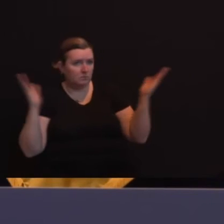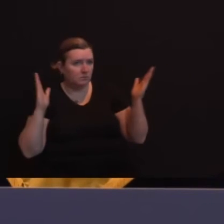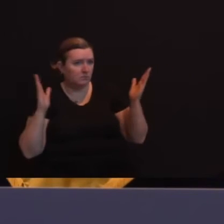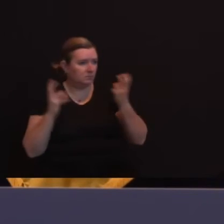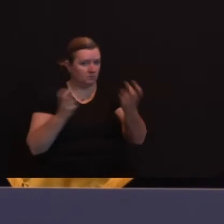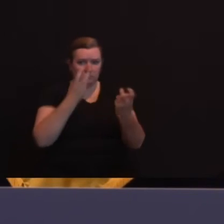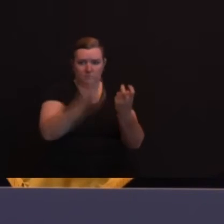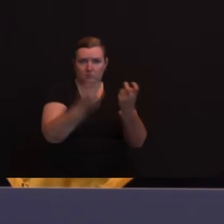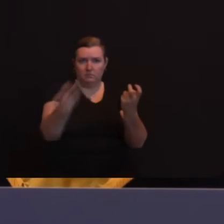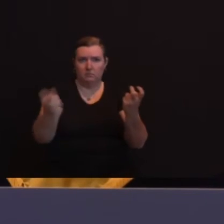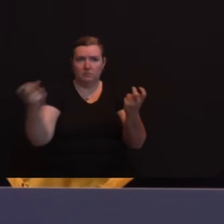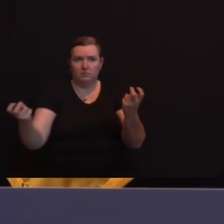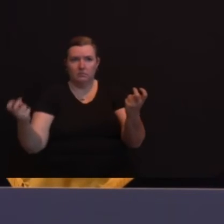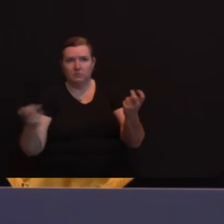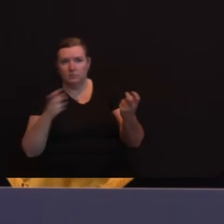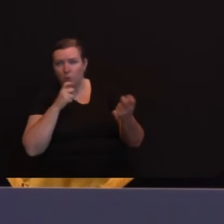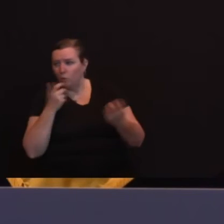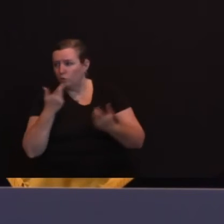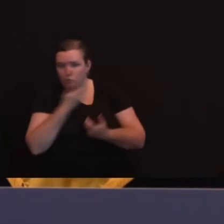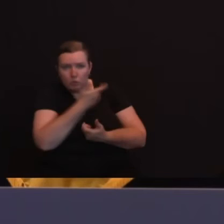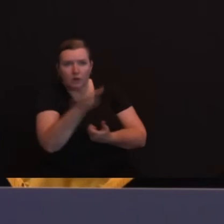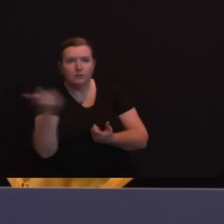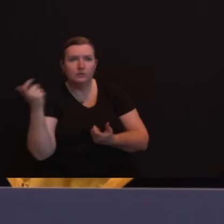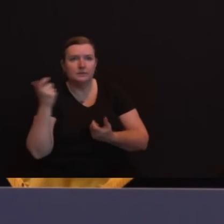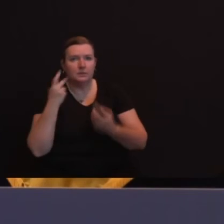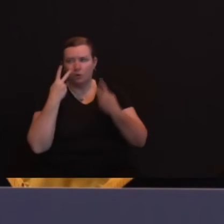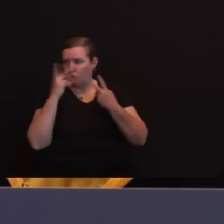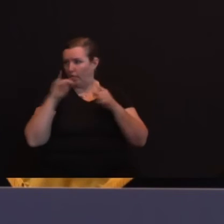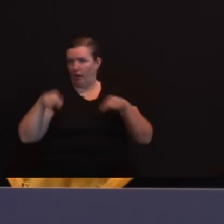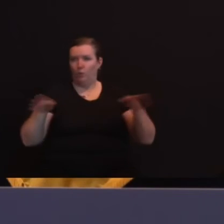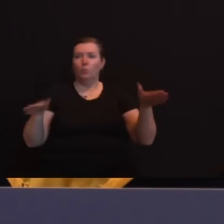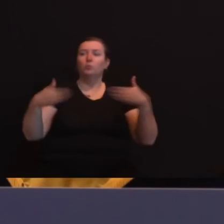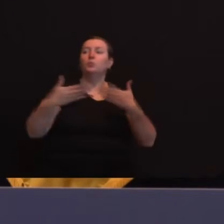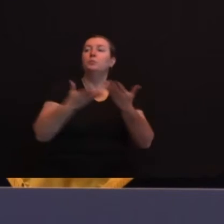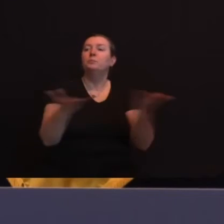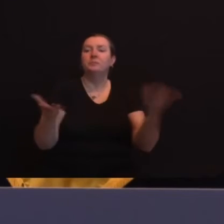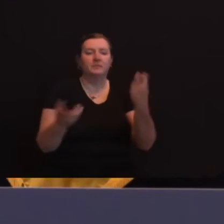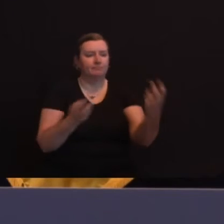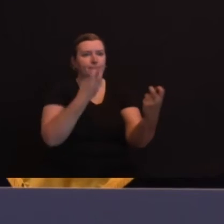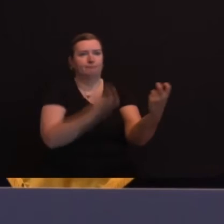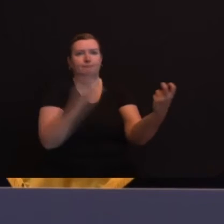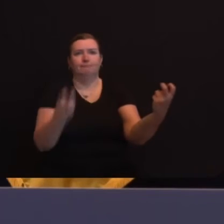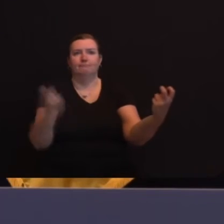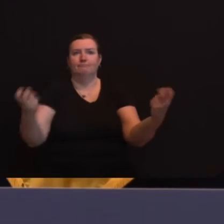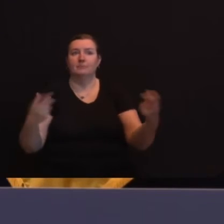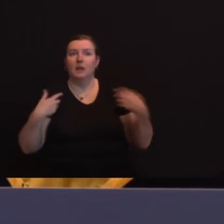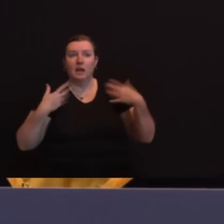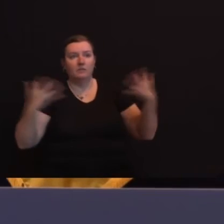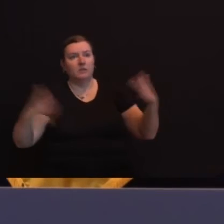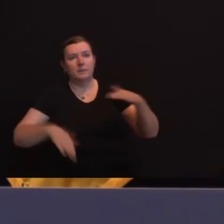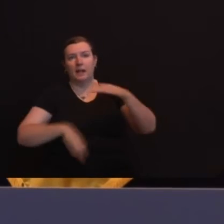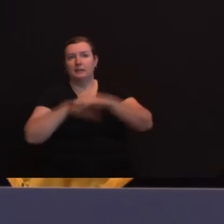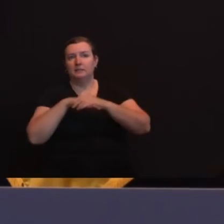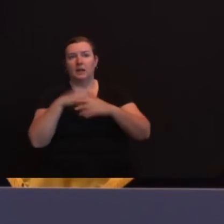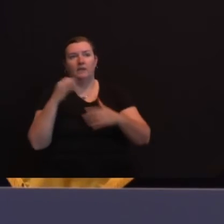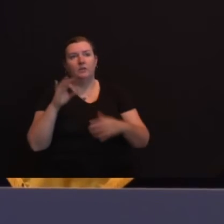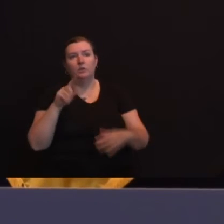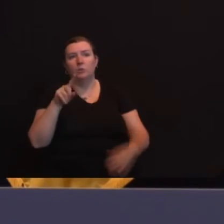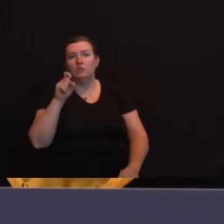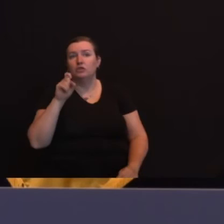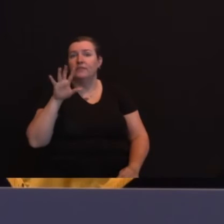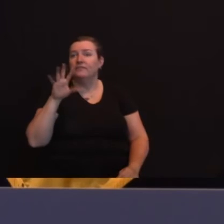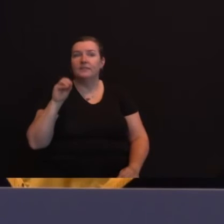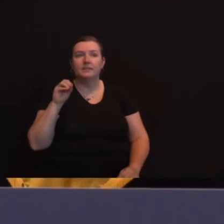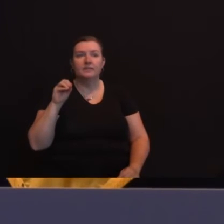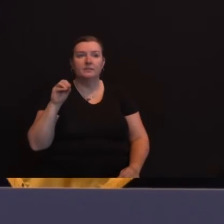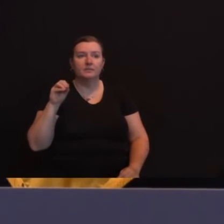looks like in this room. There's only probably 20 of us in a room, I'll bet, that has a capacity of 150. And by the way,